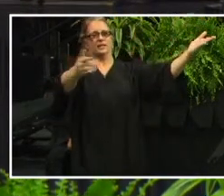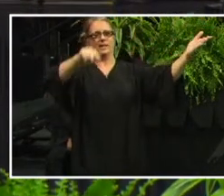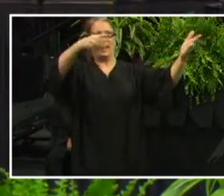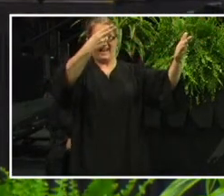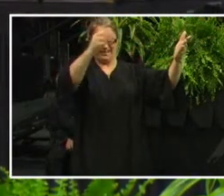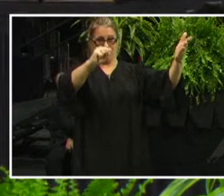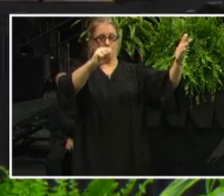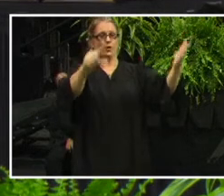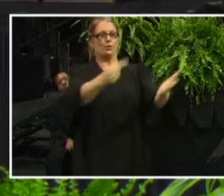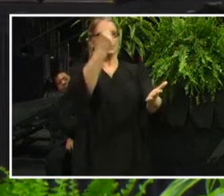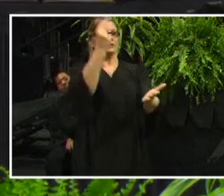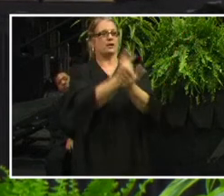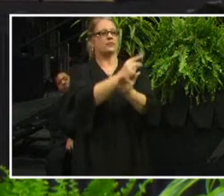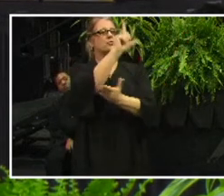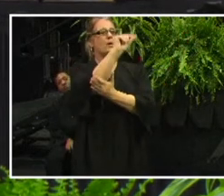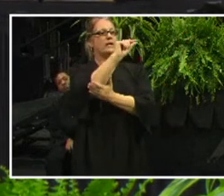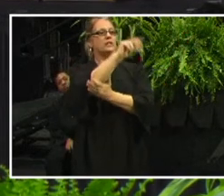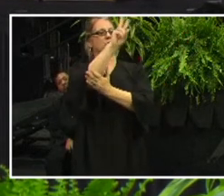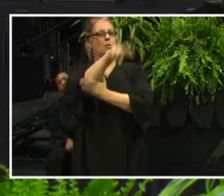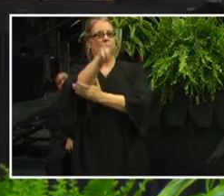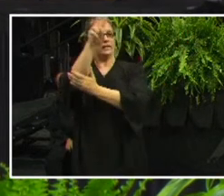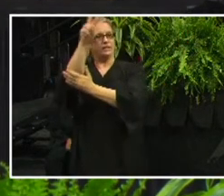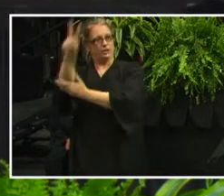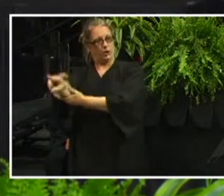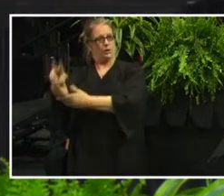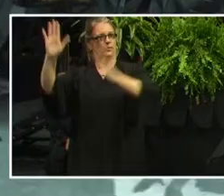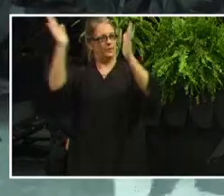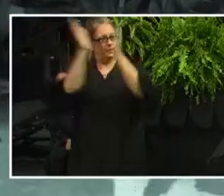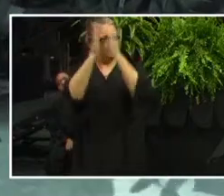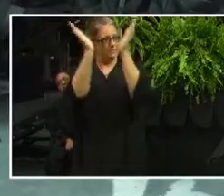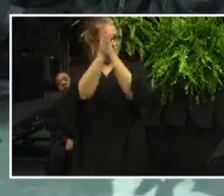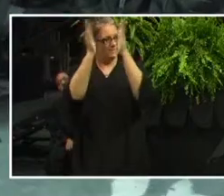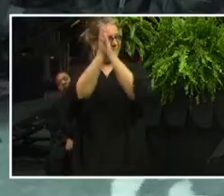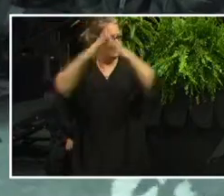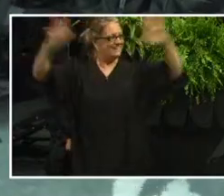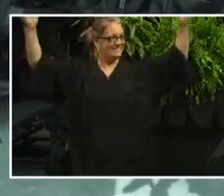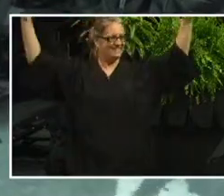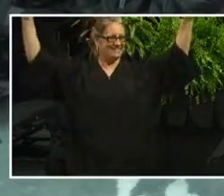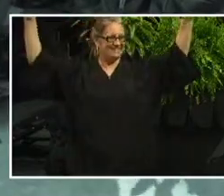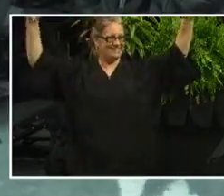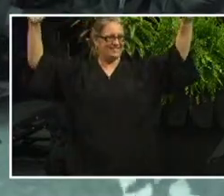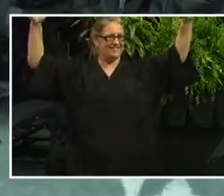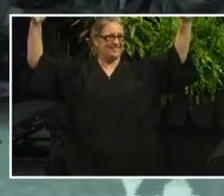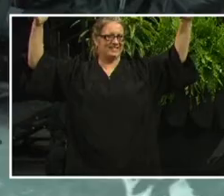School graduating class of 2022.